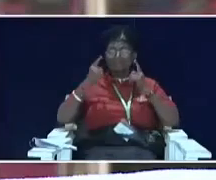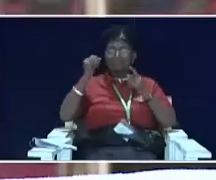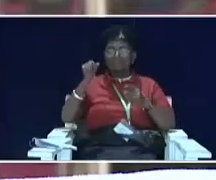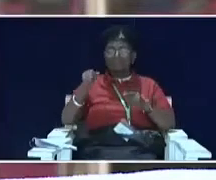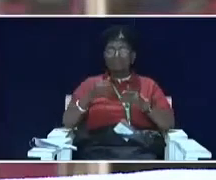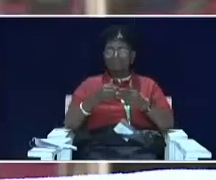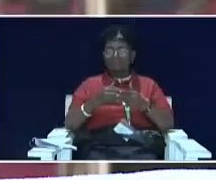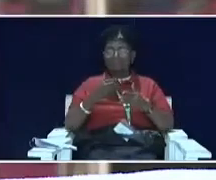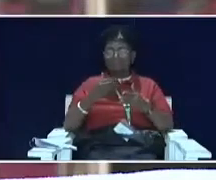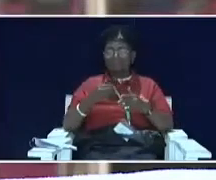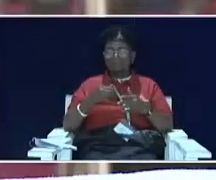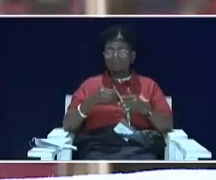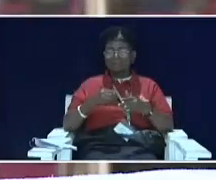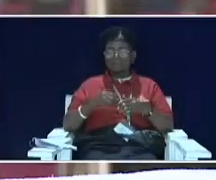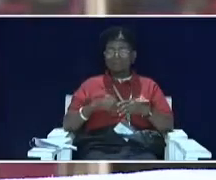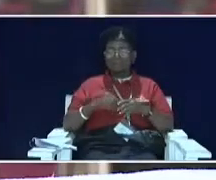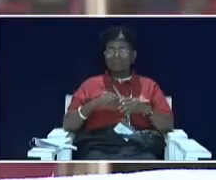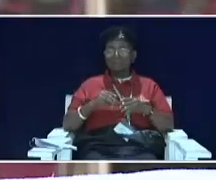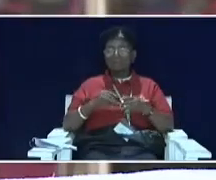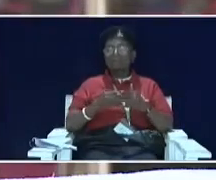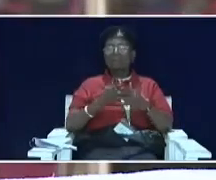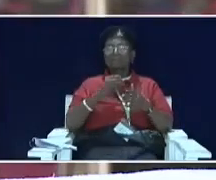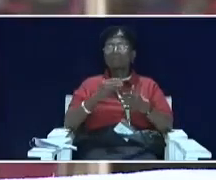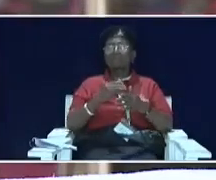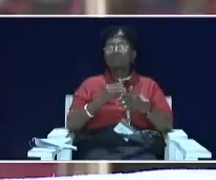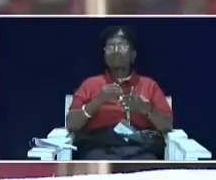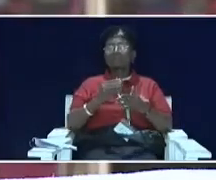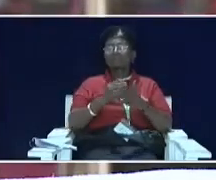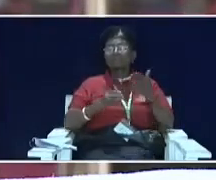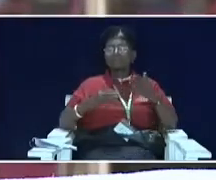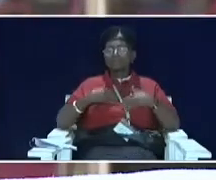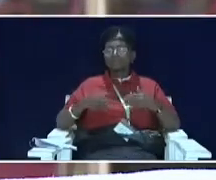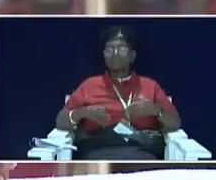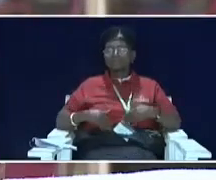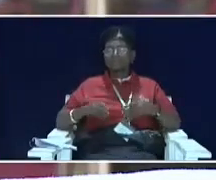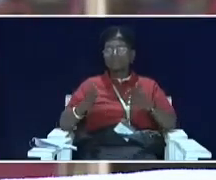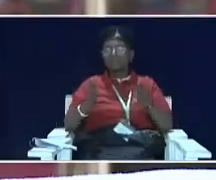before somebody leaves here tonight, you become a fire carrier.